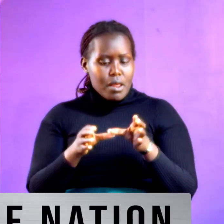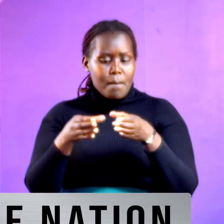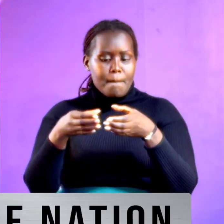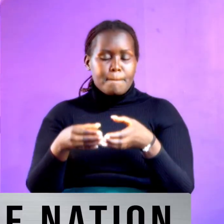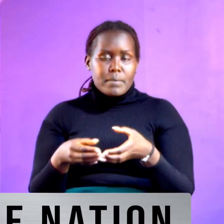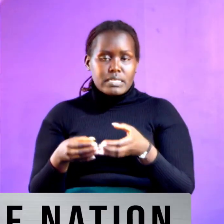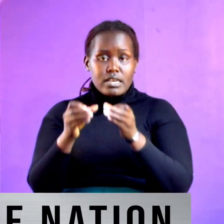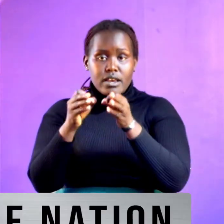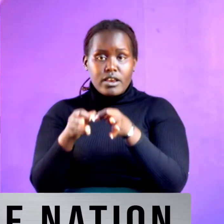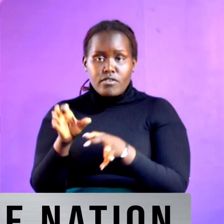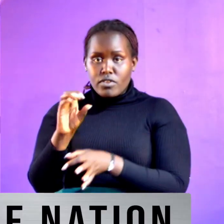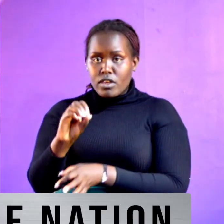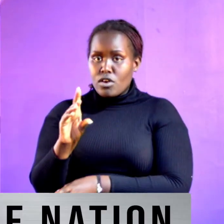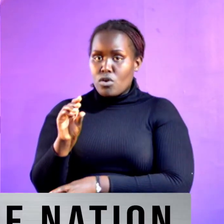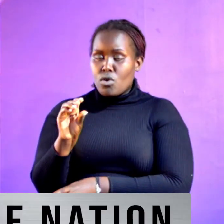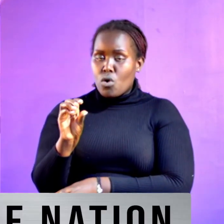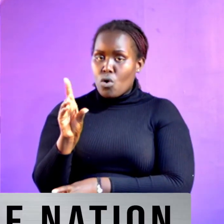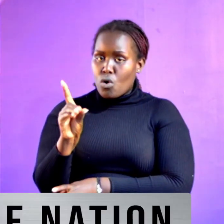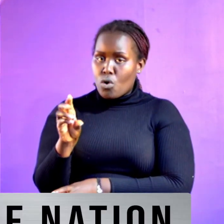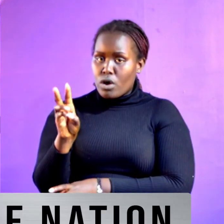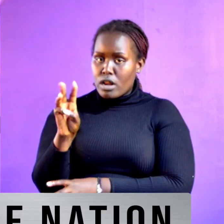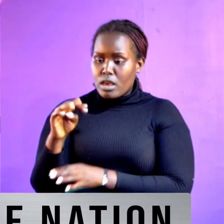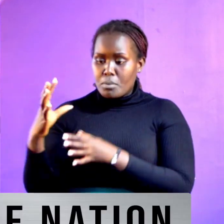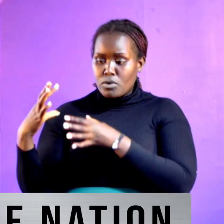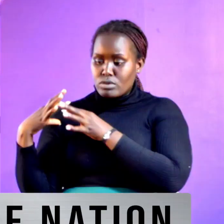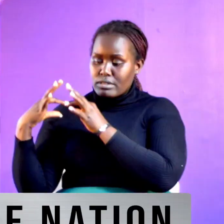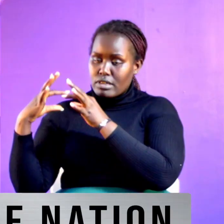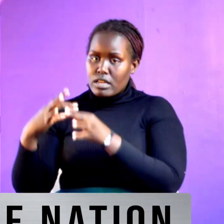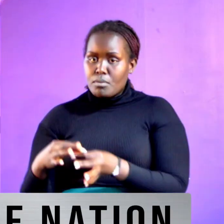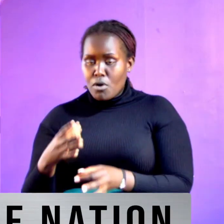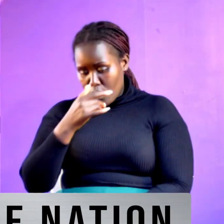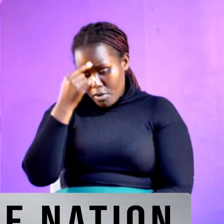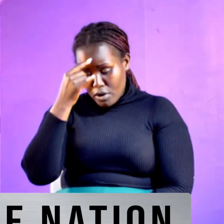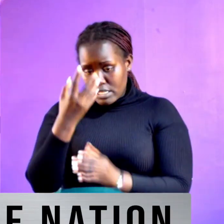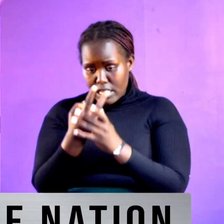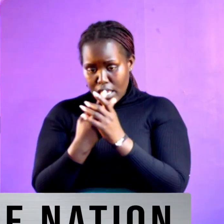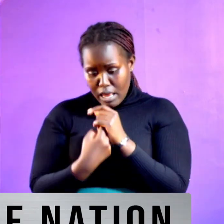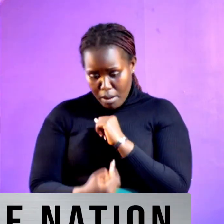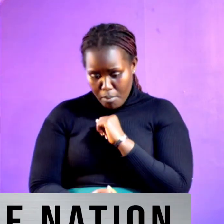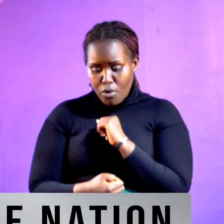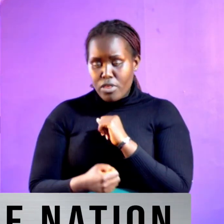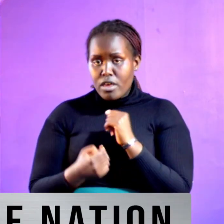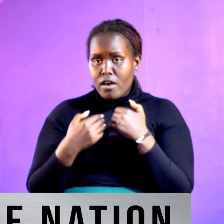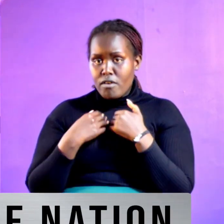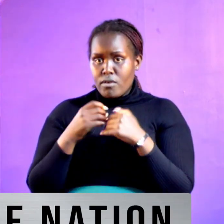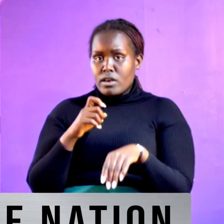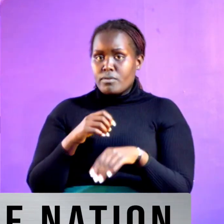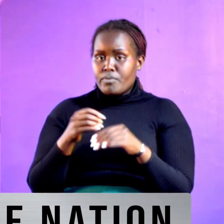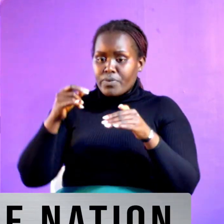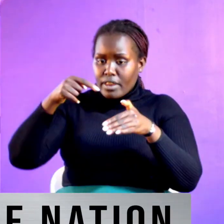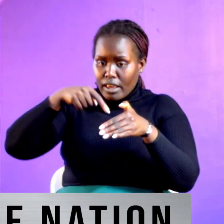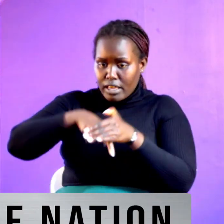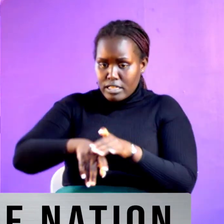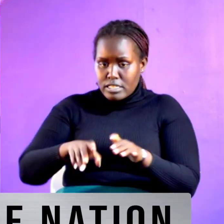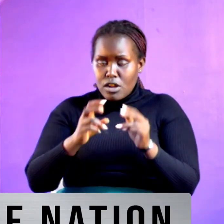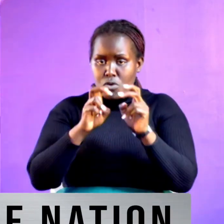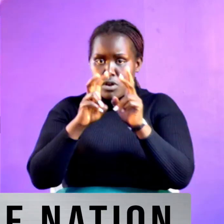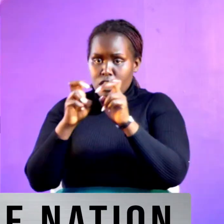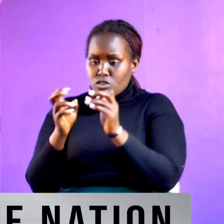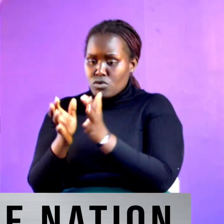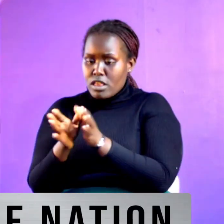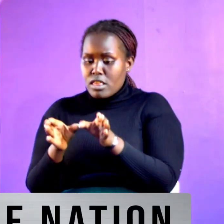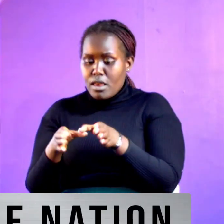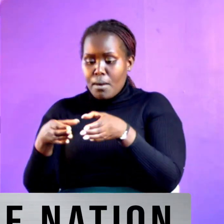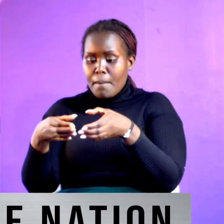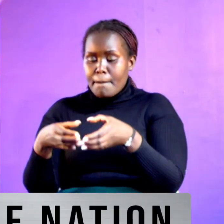the ODM, it was inevitable because they are both dealing with internal crisis, right. The internal reorganization of the party, and